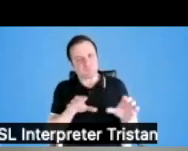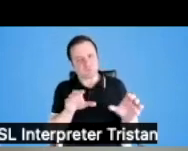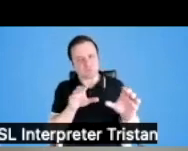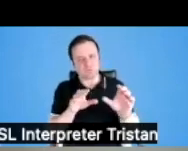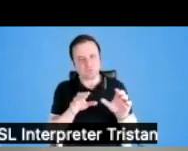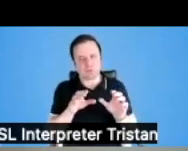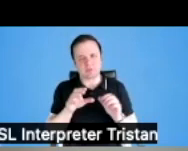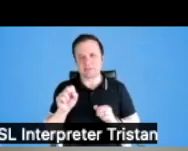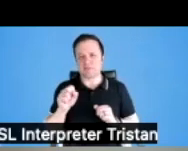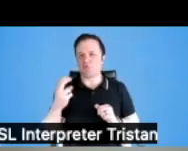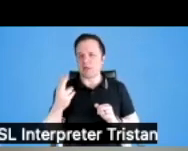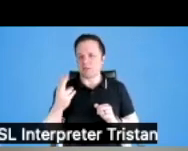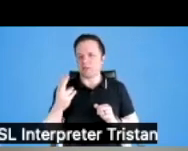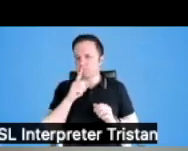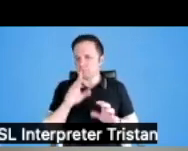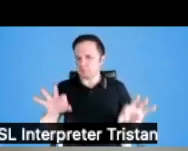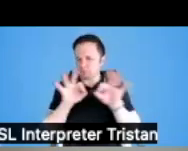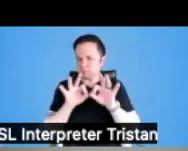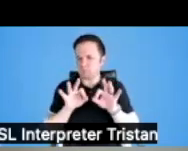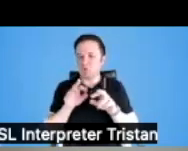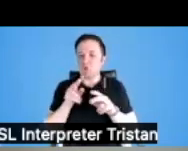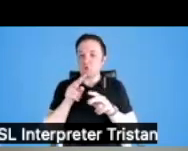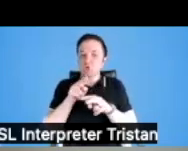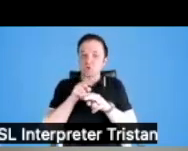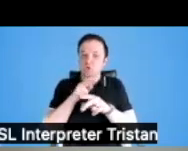think are really key. One, supervision.